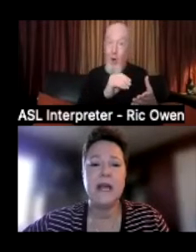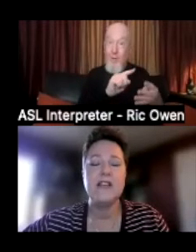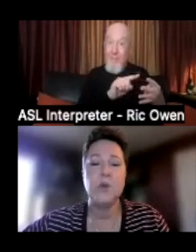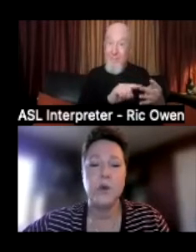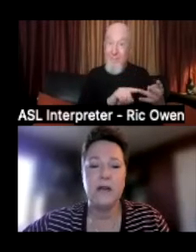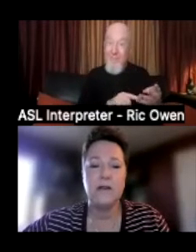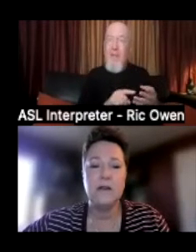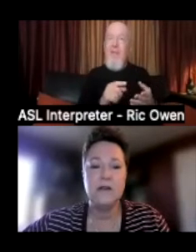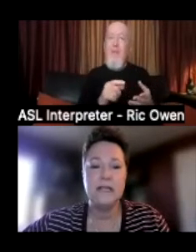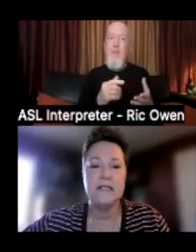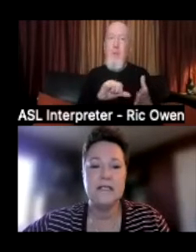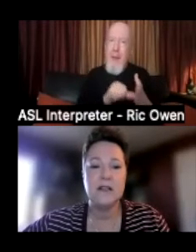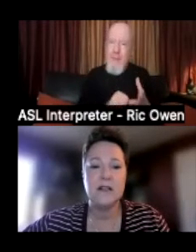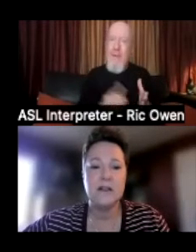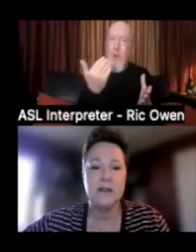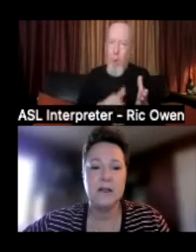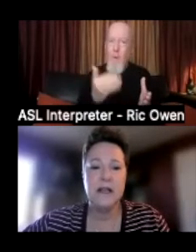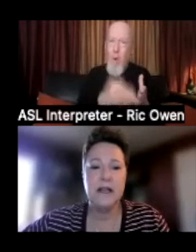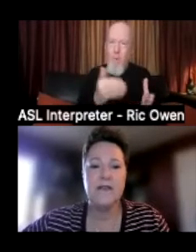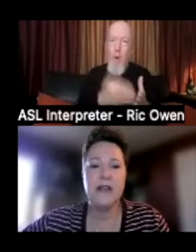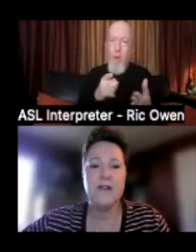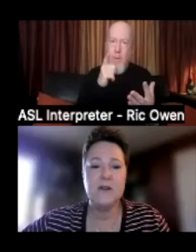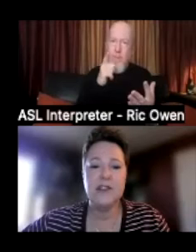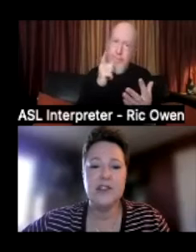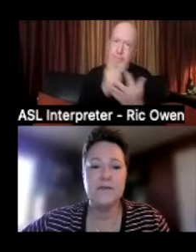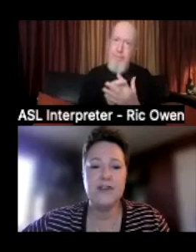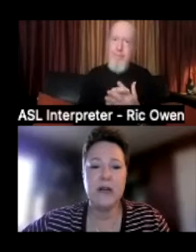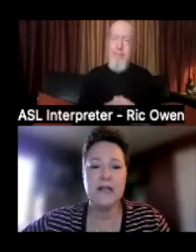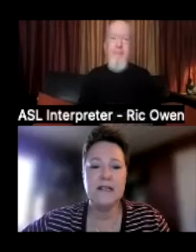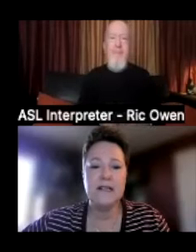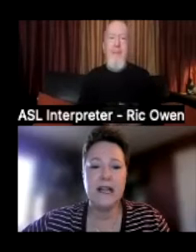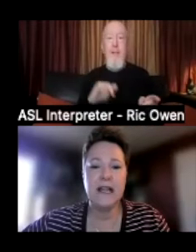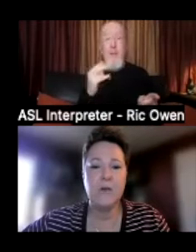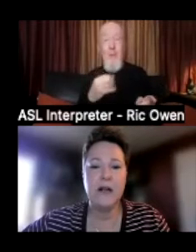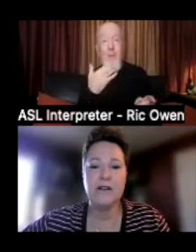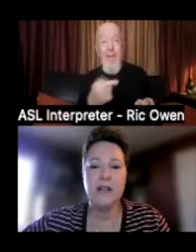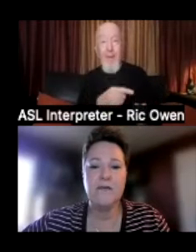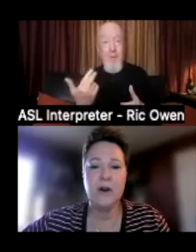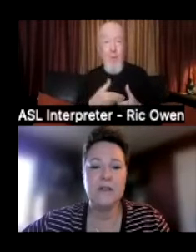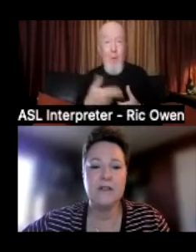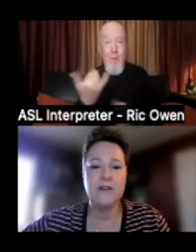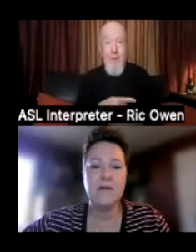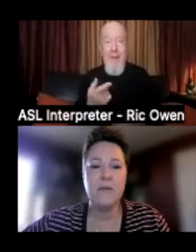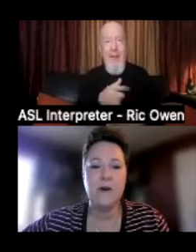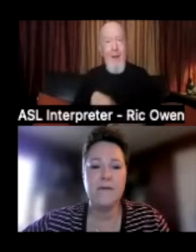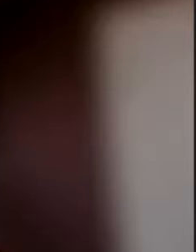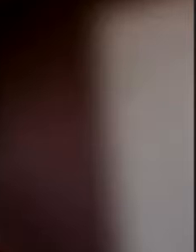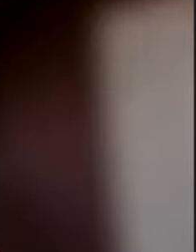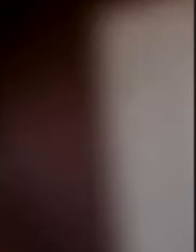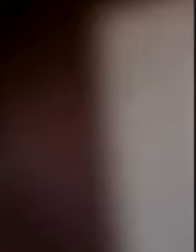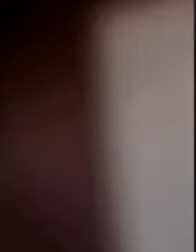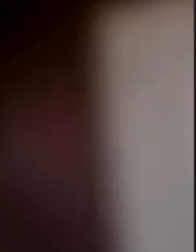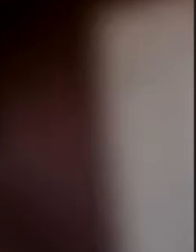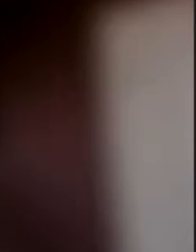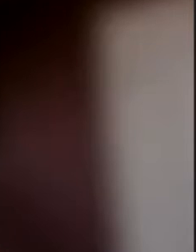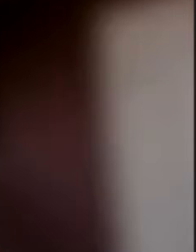claimed as real lessons learned. Thank you so much, June, for joining us today, and we are looking forward to learning more from you